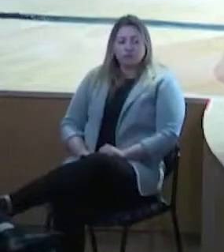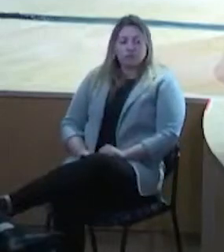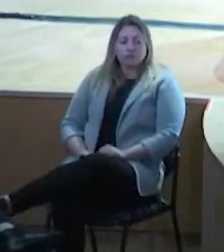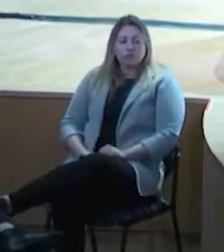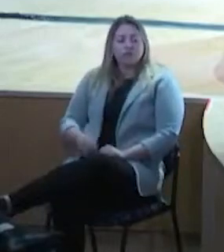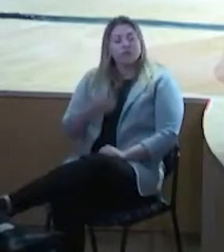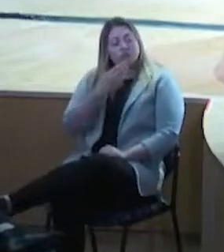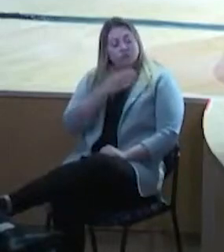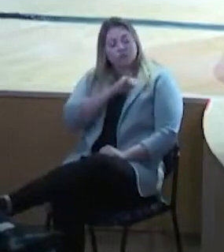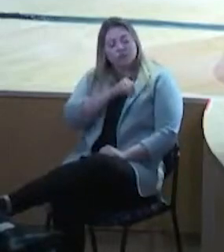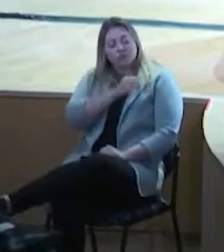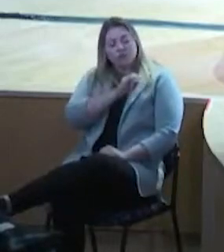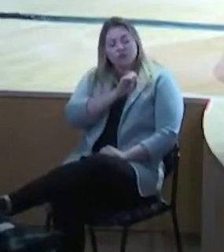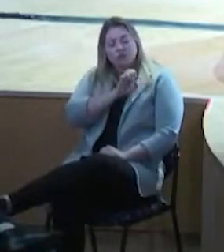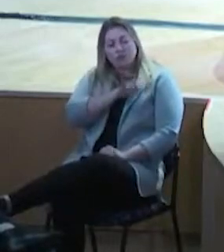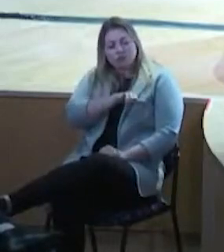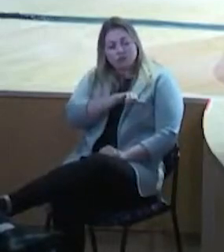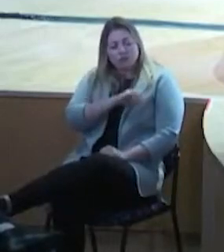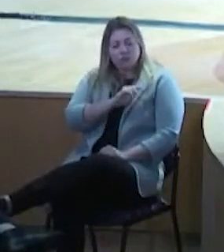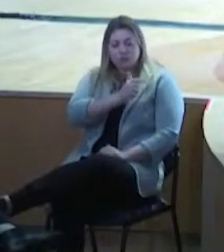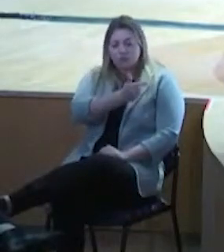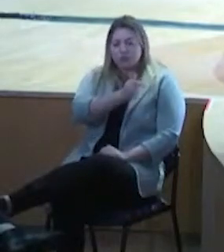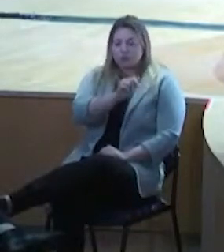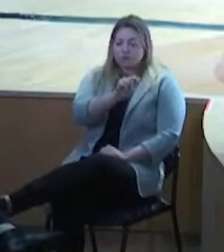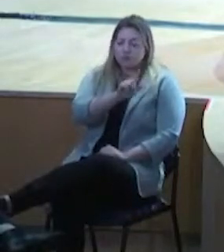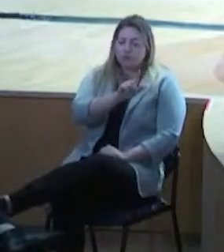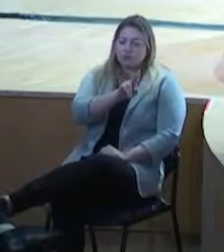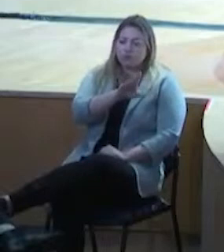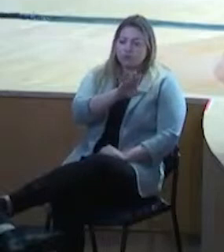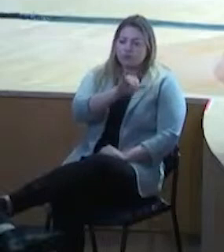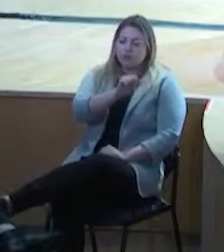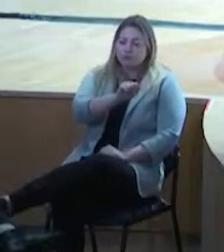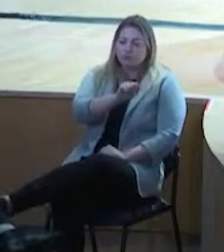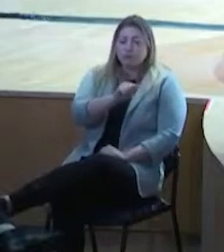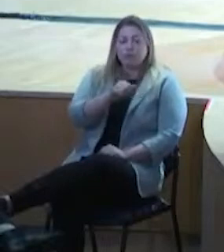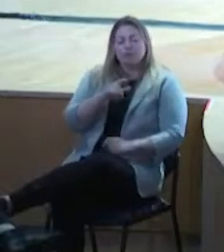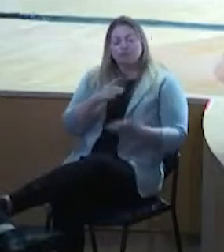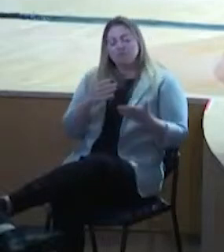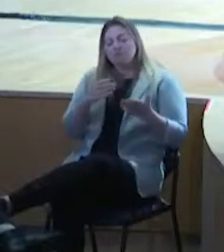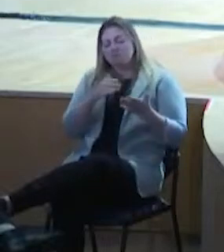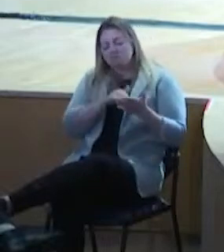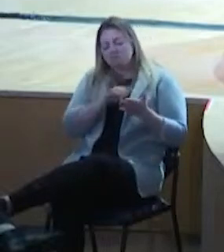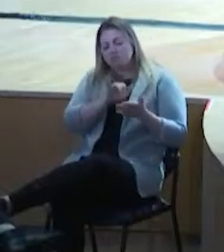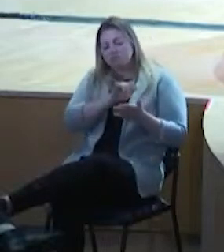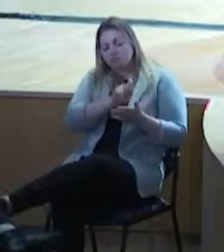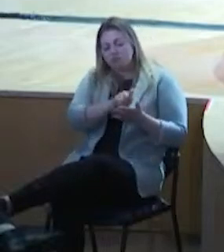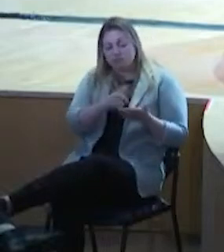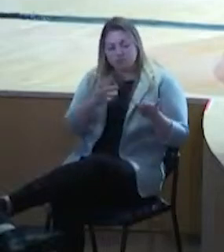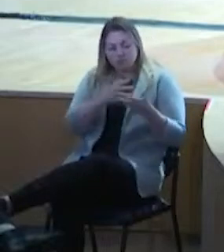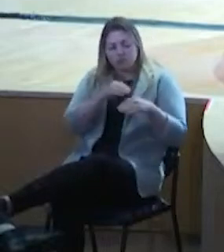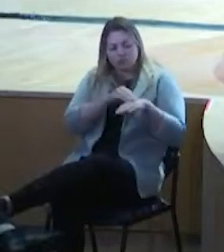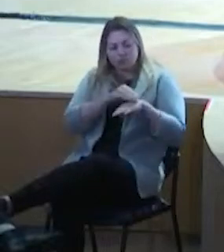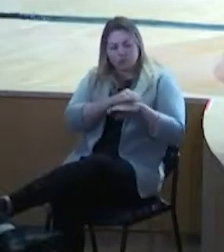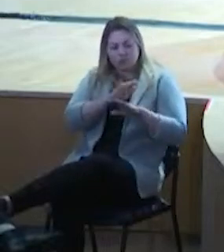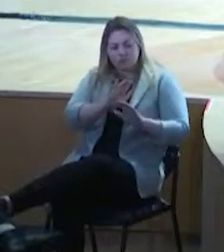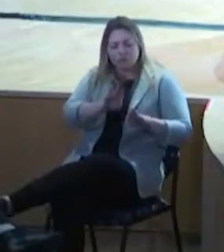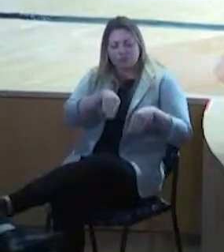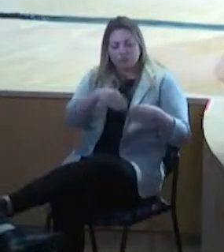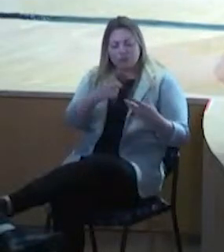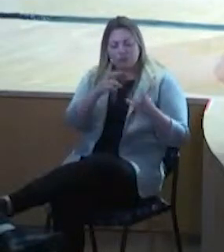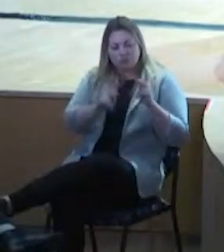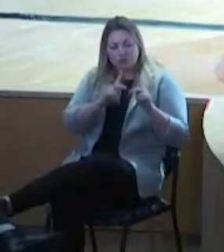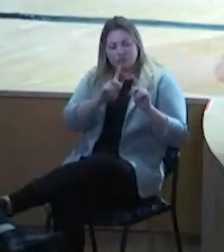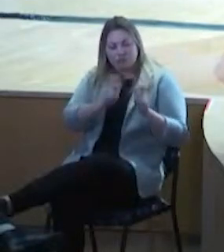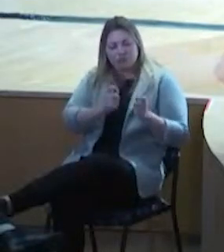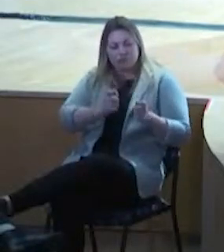Thank you, Joey. And then Lucía, again, so the question is, what advice would you give people who want to help